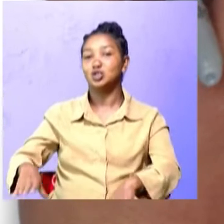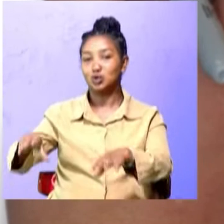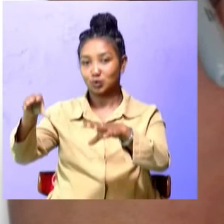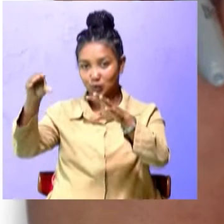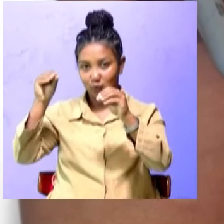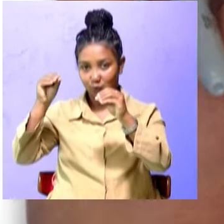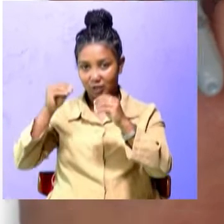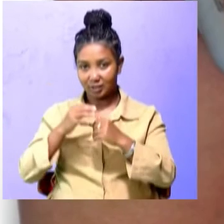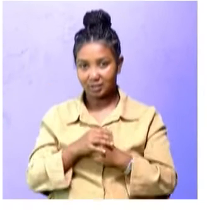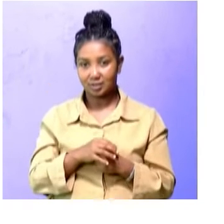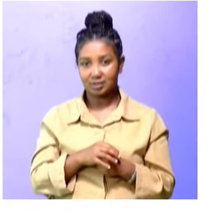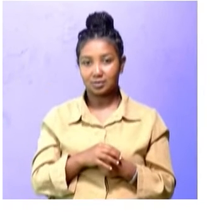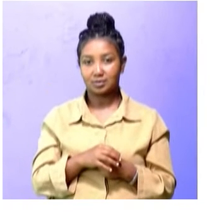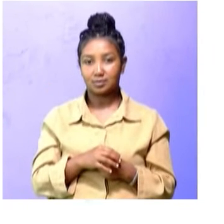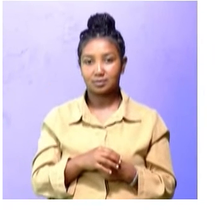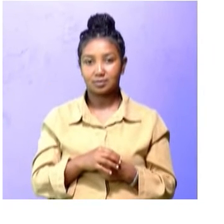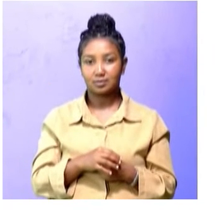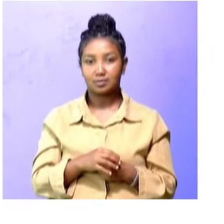students